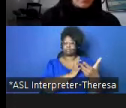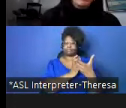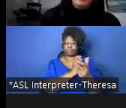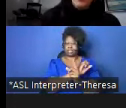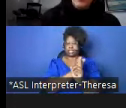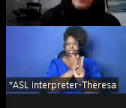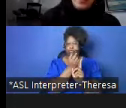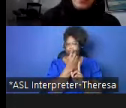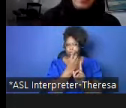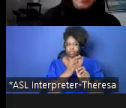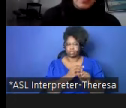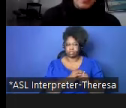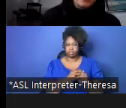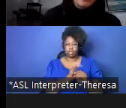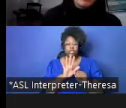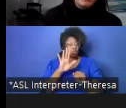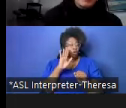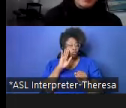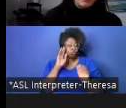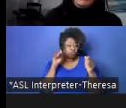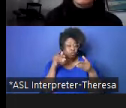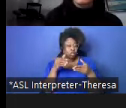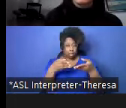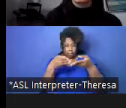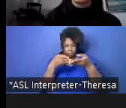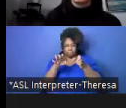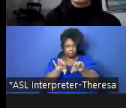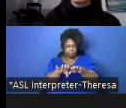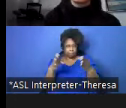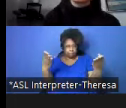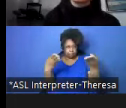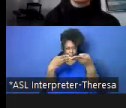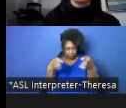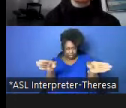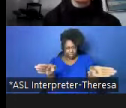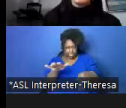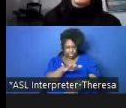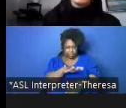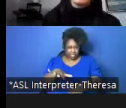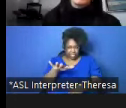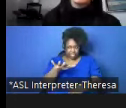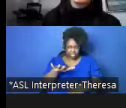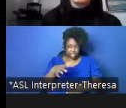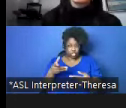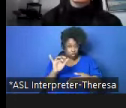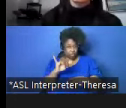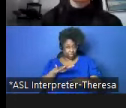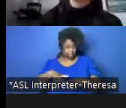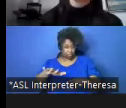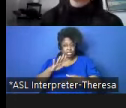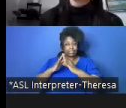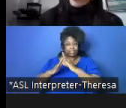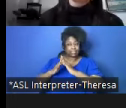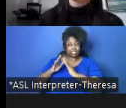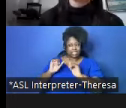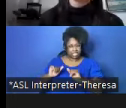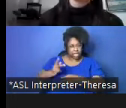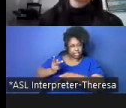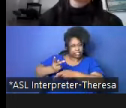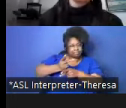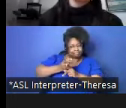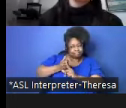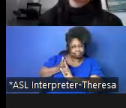that on public open space, because that is something that the city has the authority to do on their own.